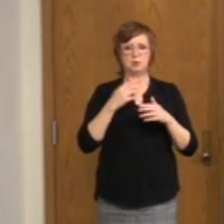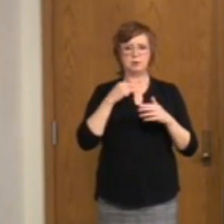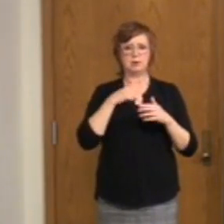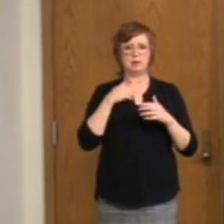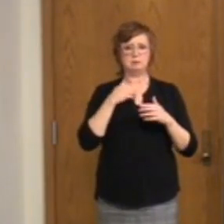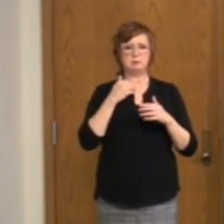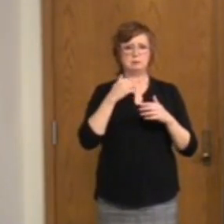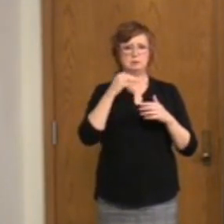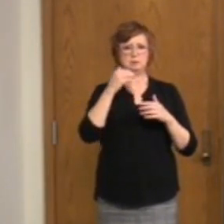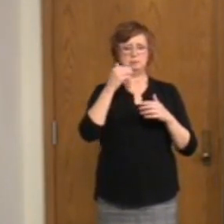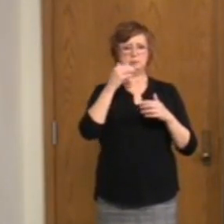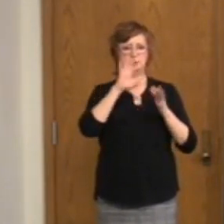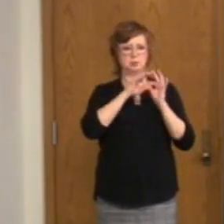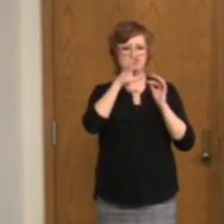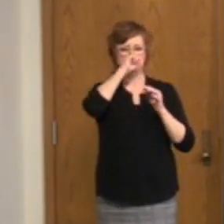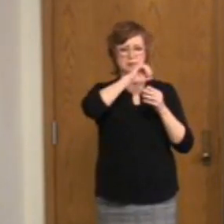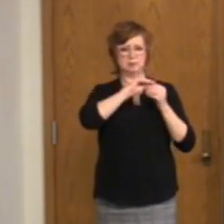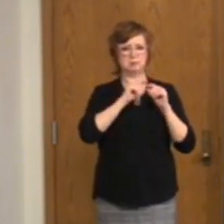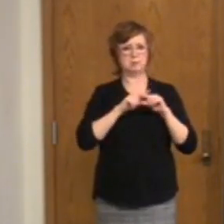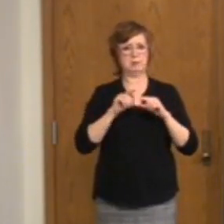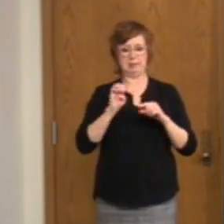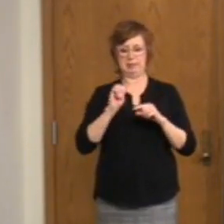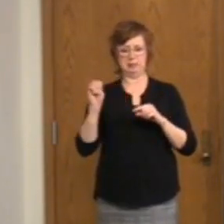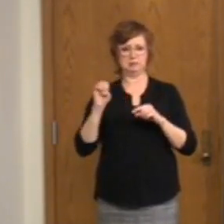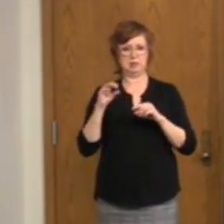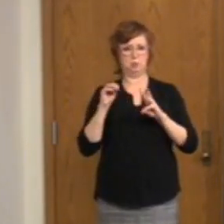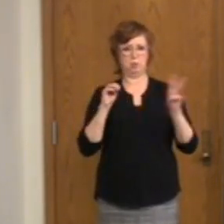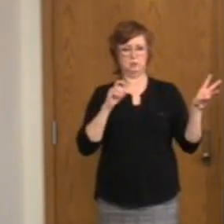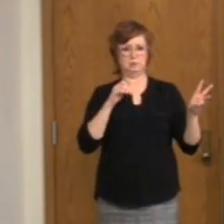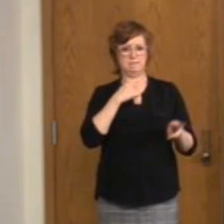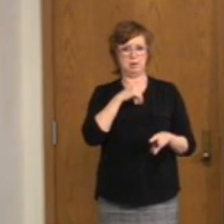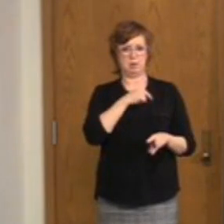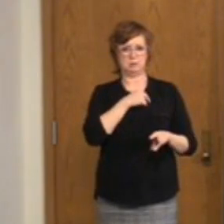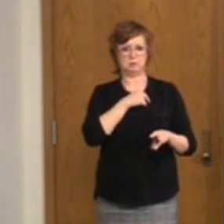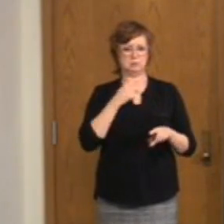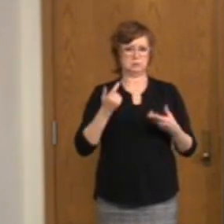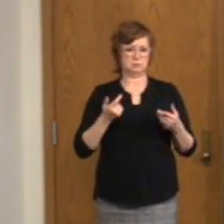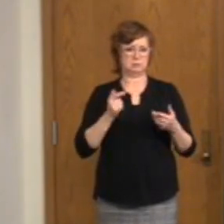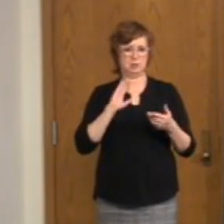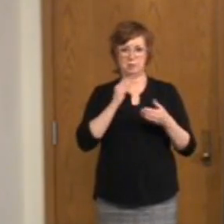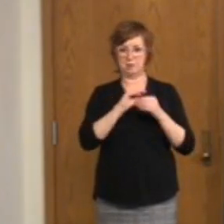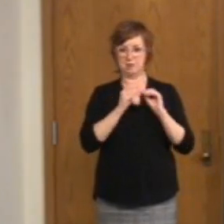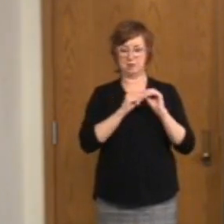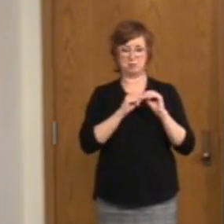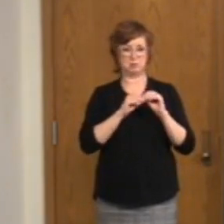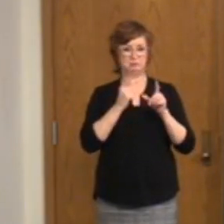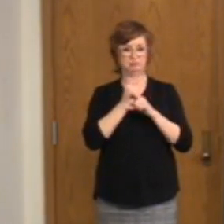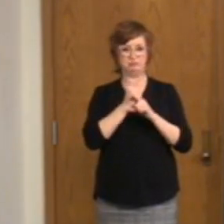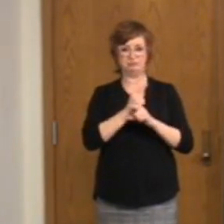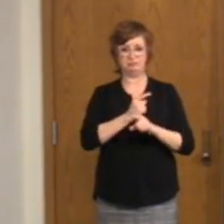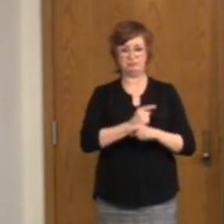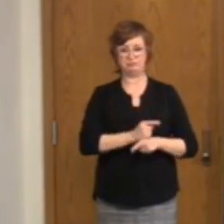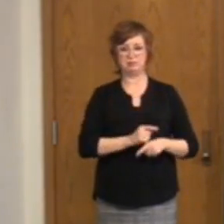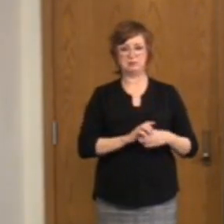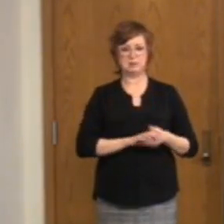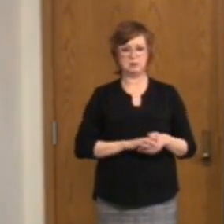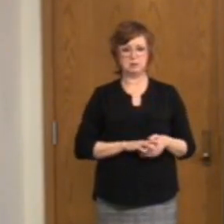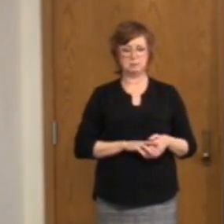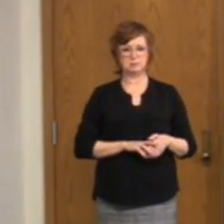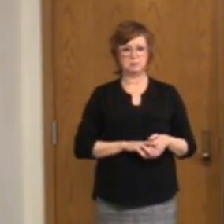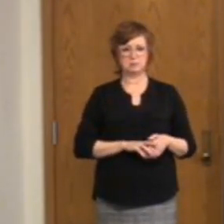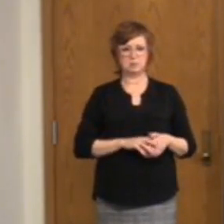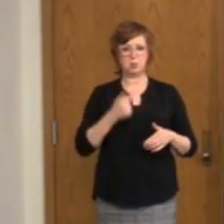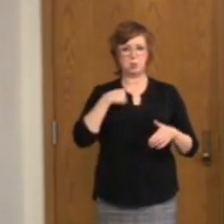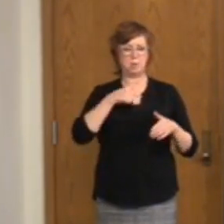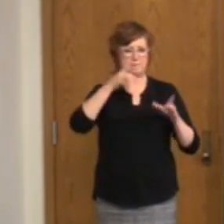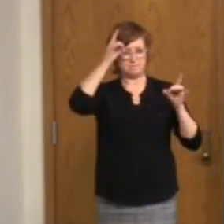west, given the population proportionality, is far higher than has been delivered in many other